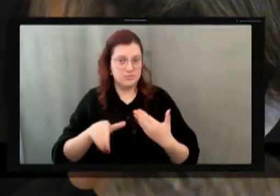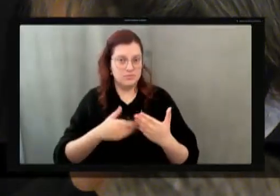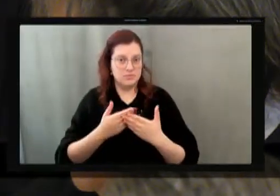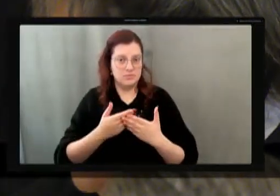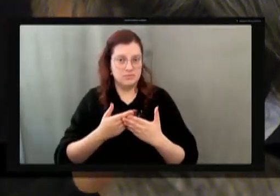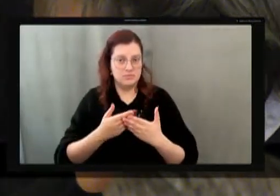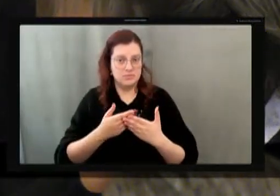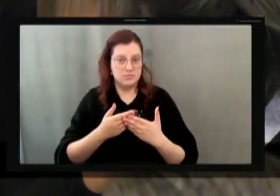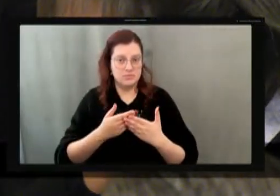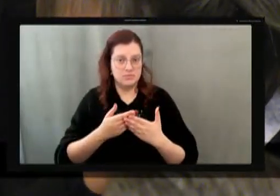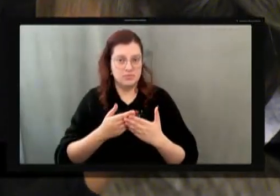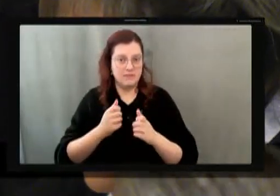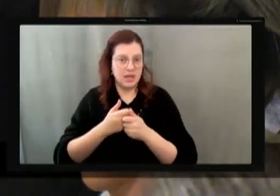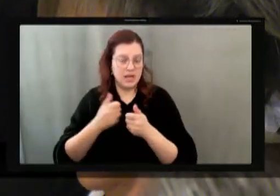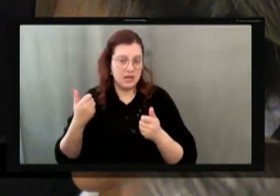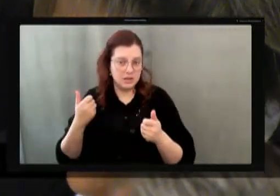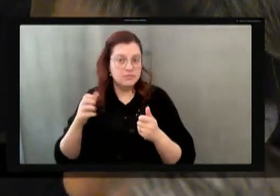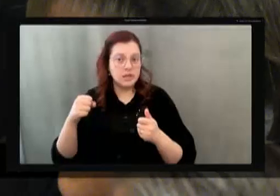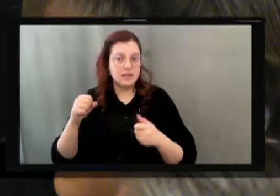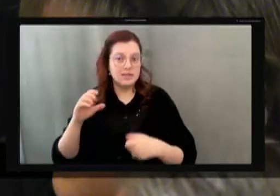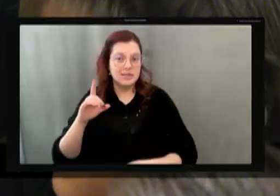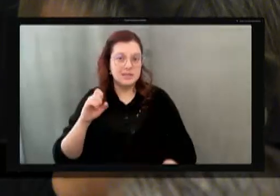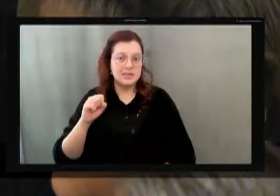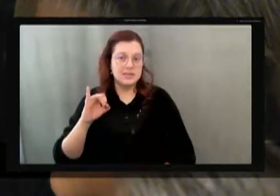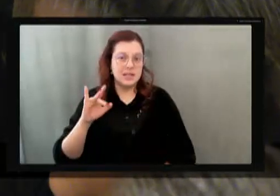vicinity. Yeah, so that's a side yard, yep. In the vicinity. Yep.